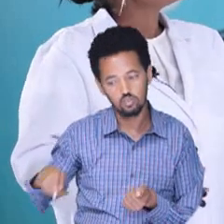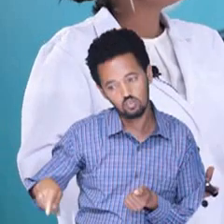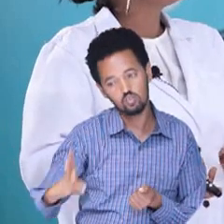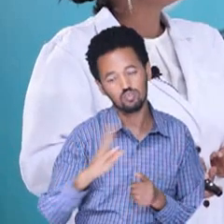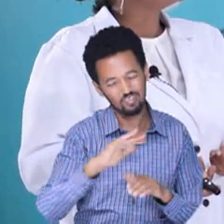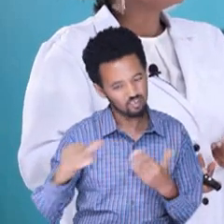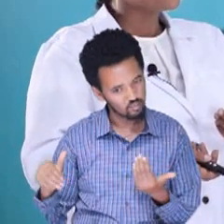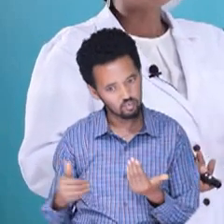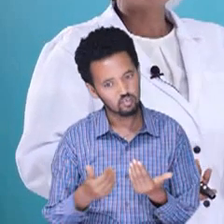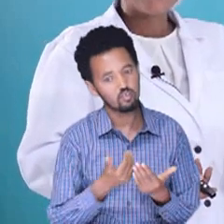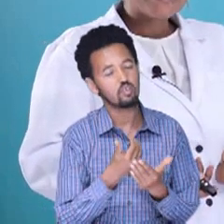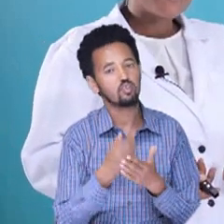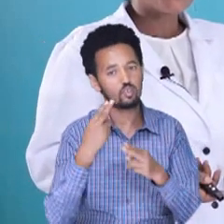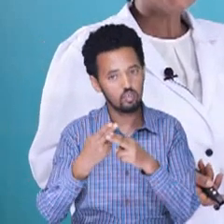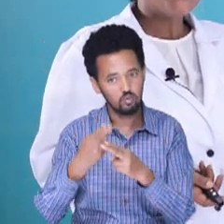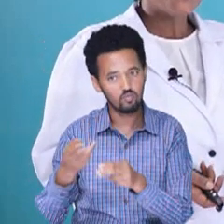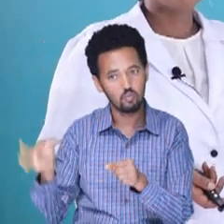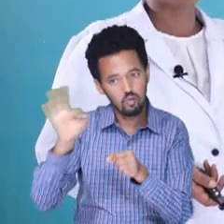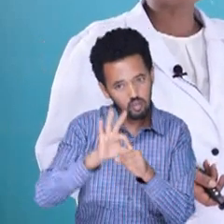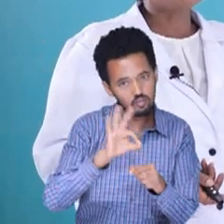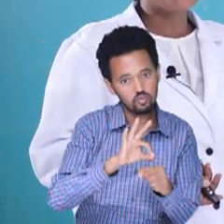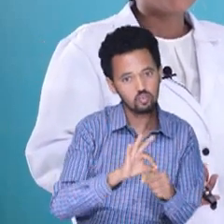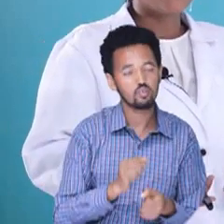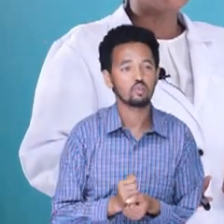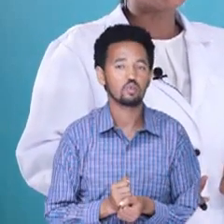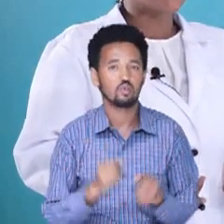The general name of plants that grow